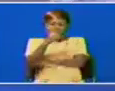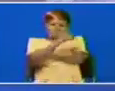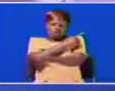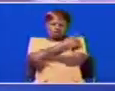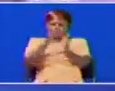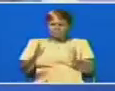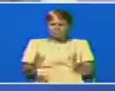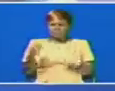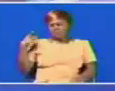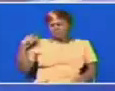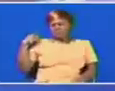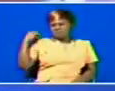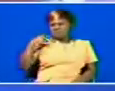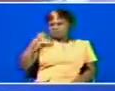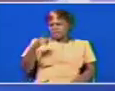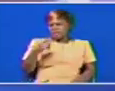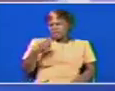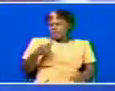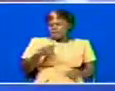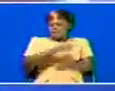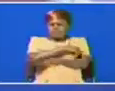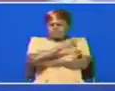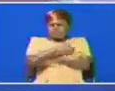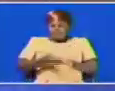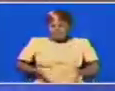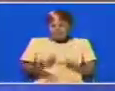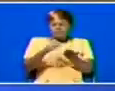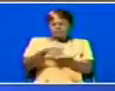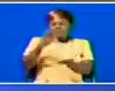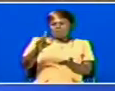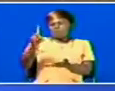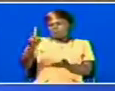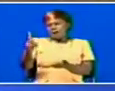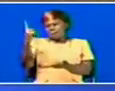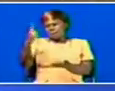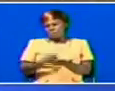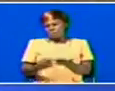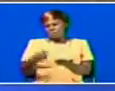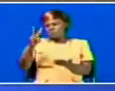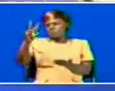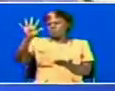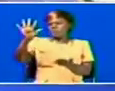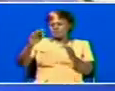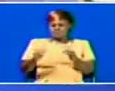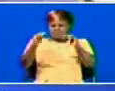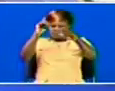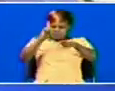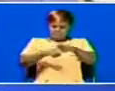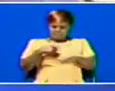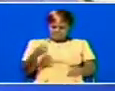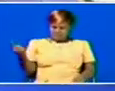community volunteers say this has increased the number of hospital births in the area from just one in a week to 25. When I